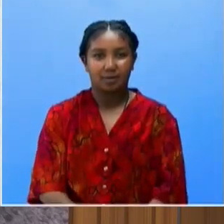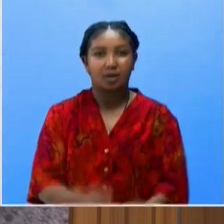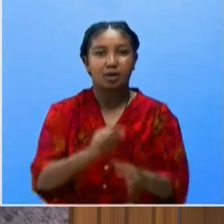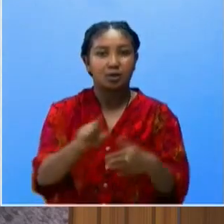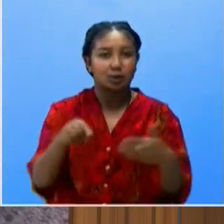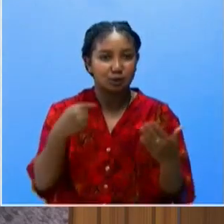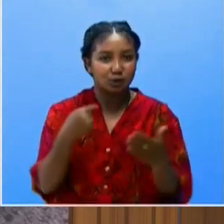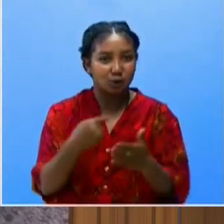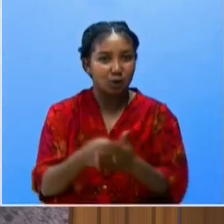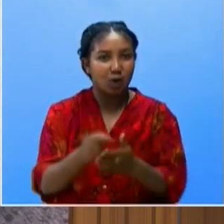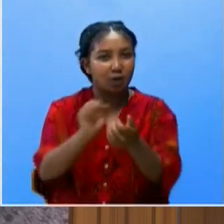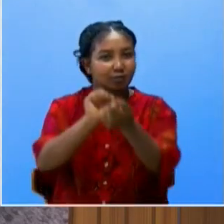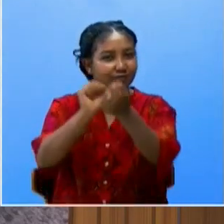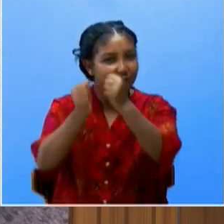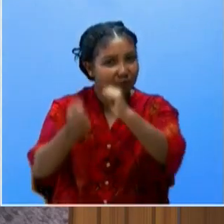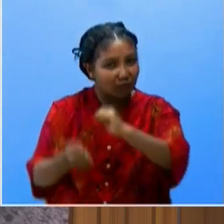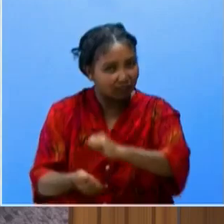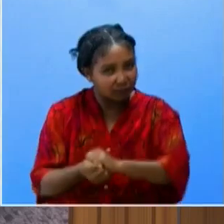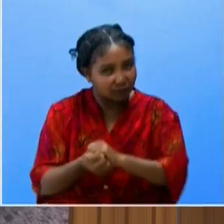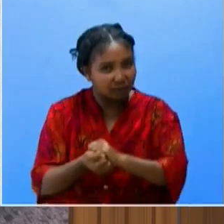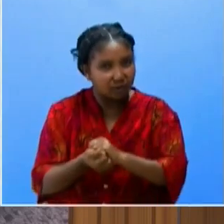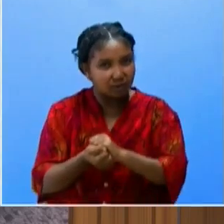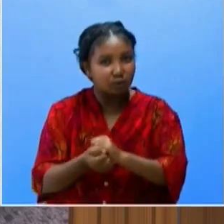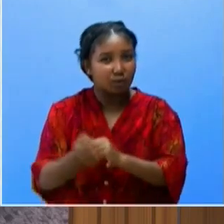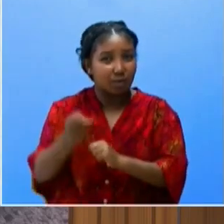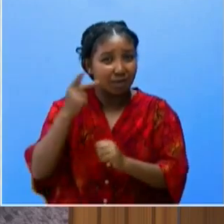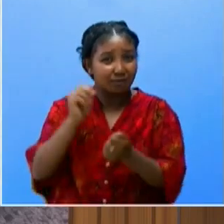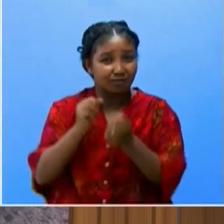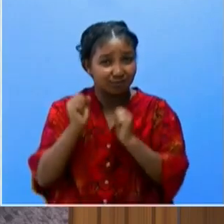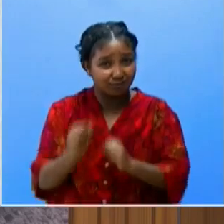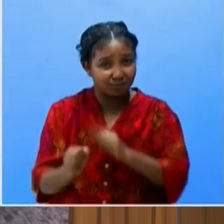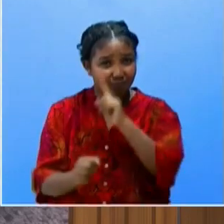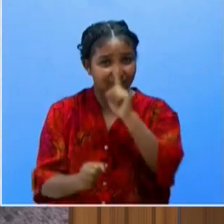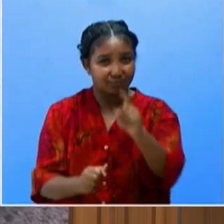So, can you change this one into passive voice?